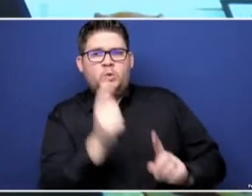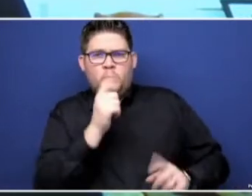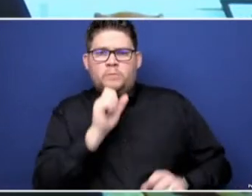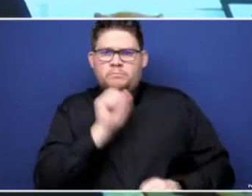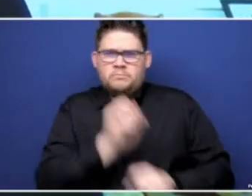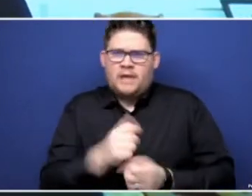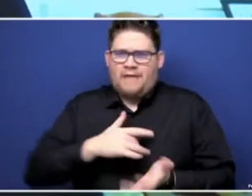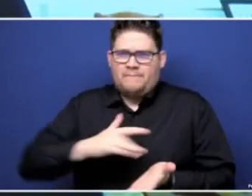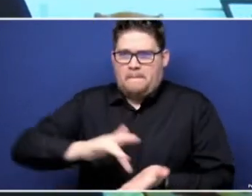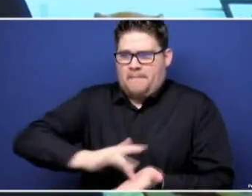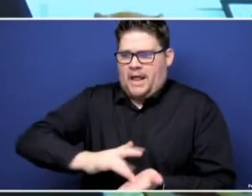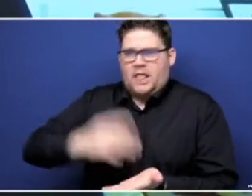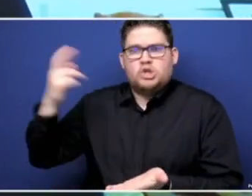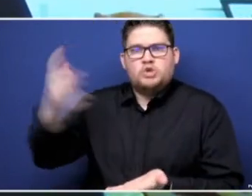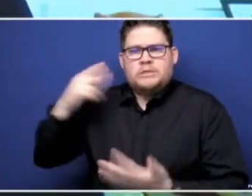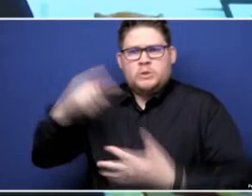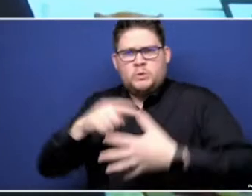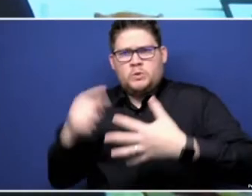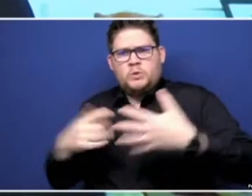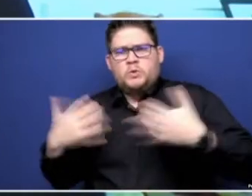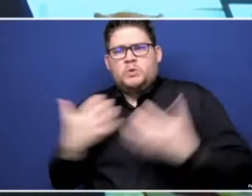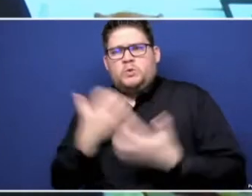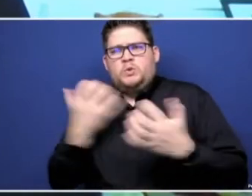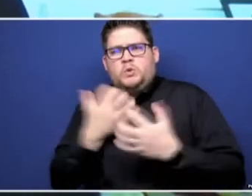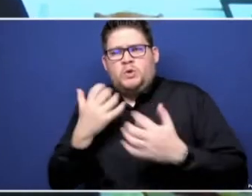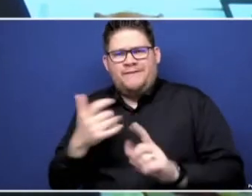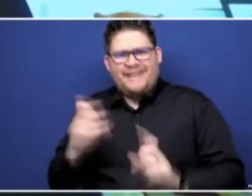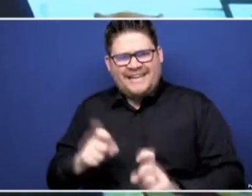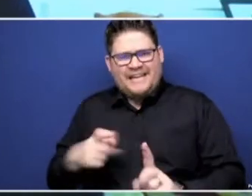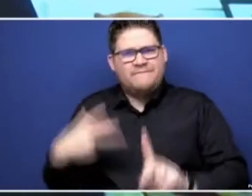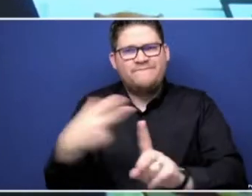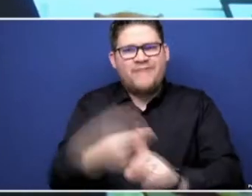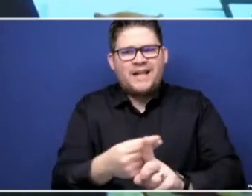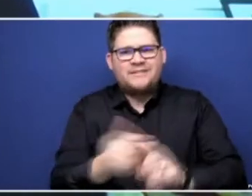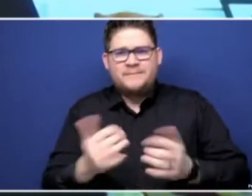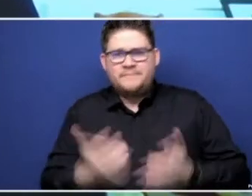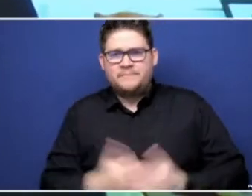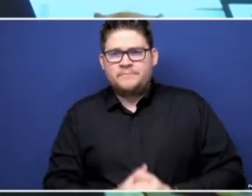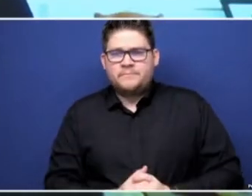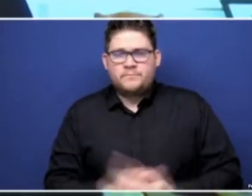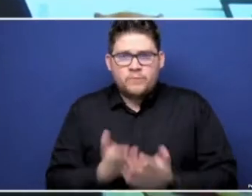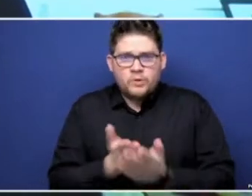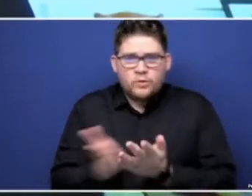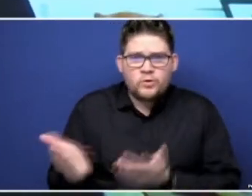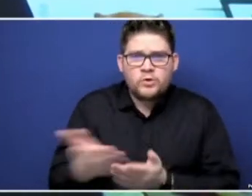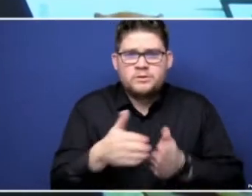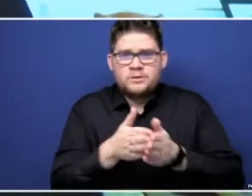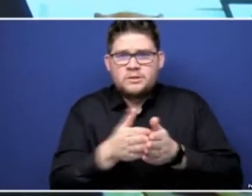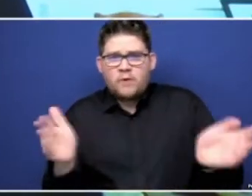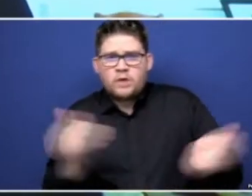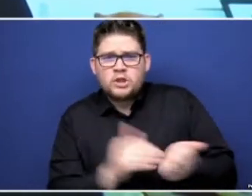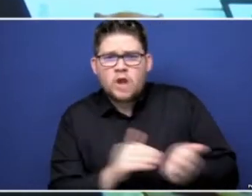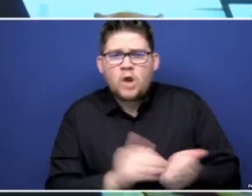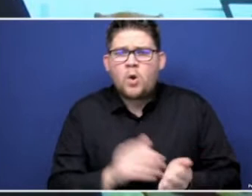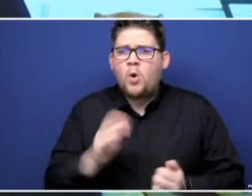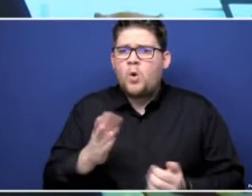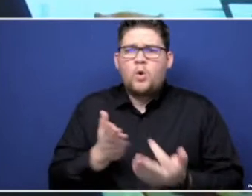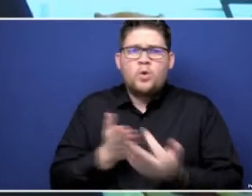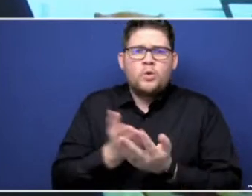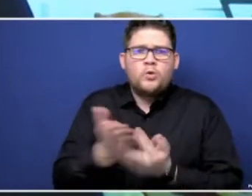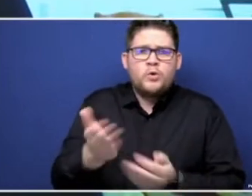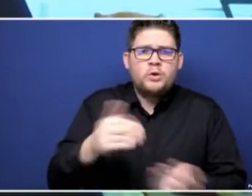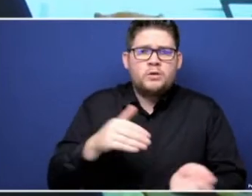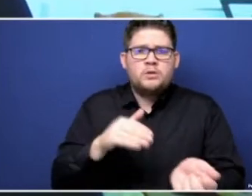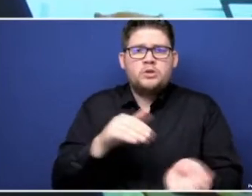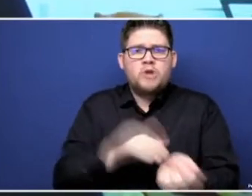appointment for their vaccination in one of our clinics. They will go to the call center and book it. And, you know, if they get their letter